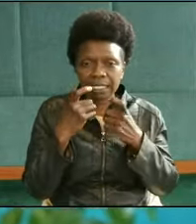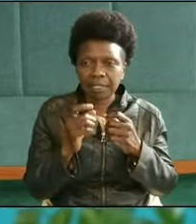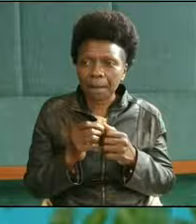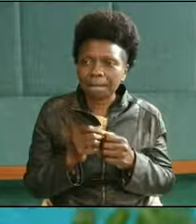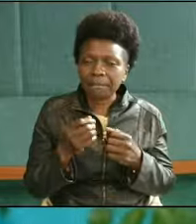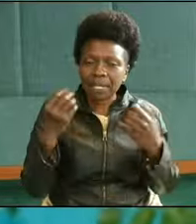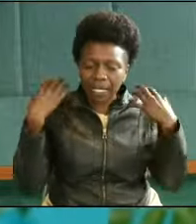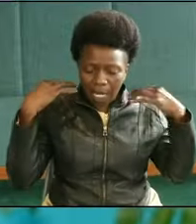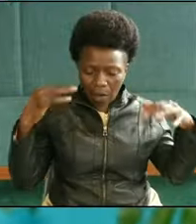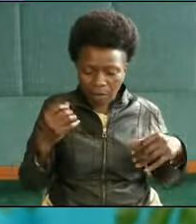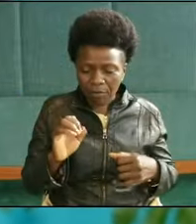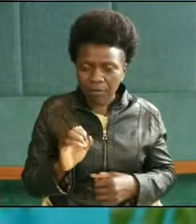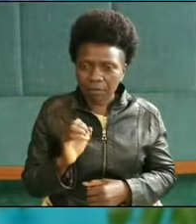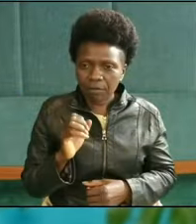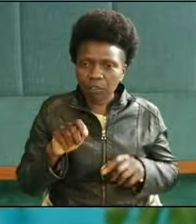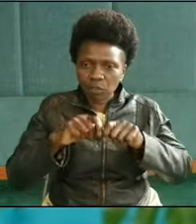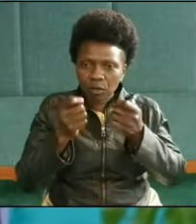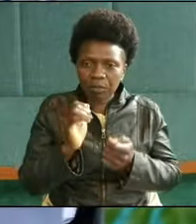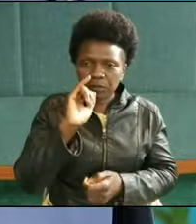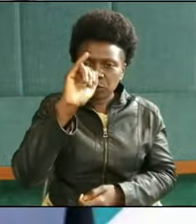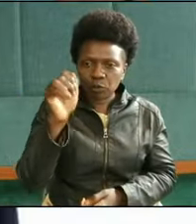The Lion of the tribe of Judah,